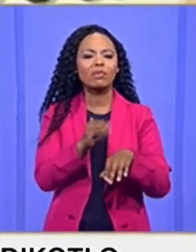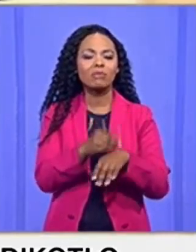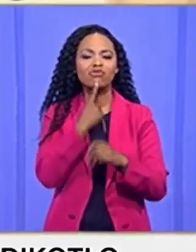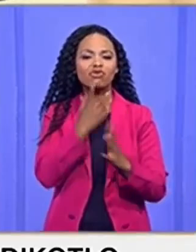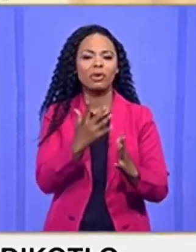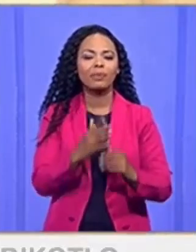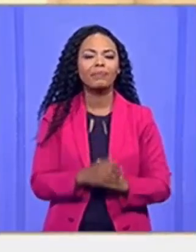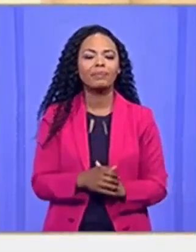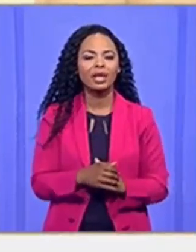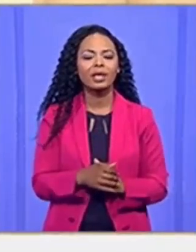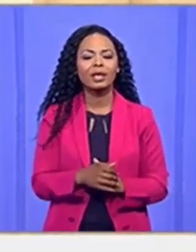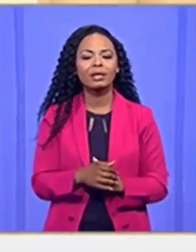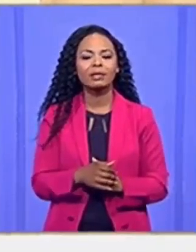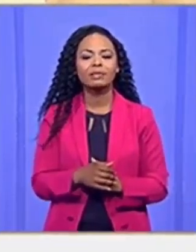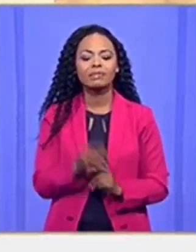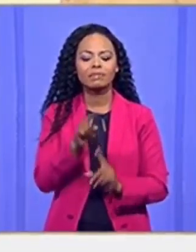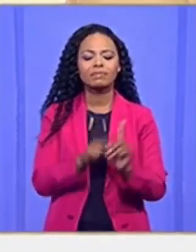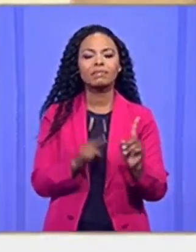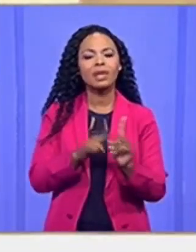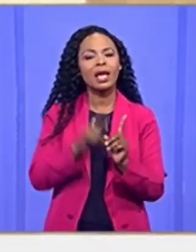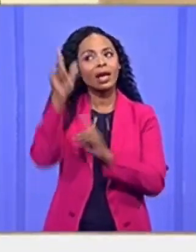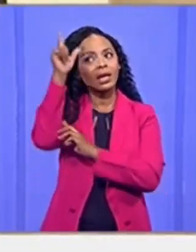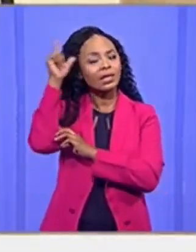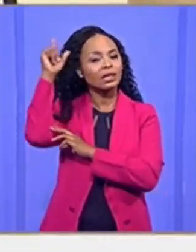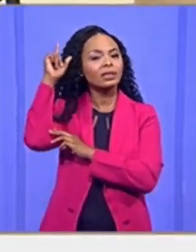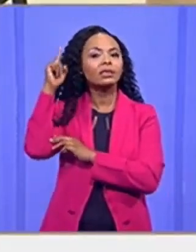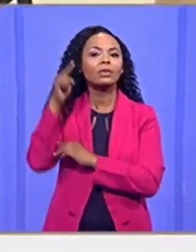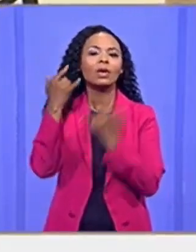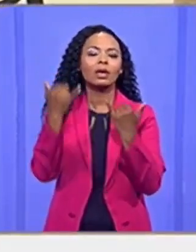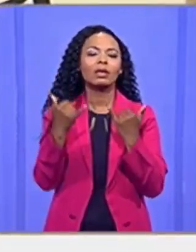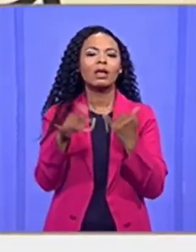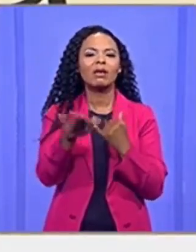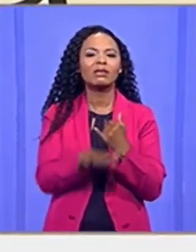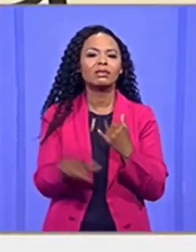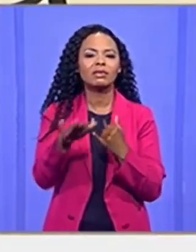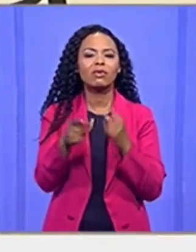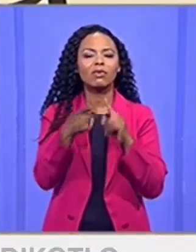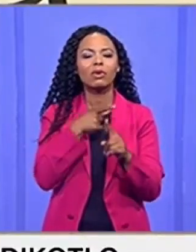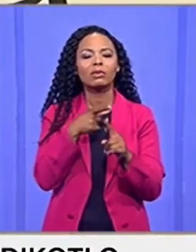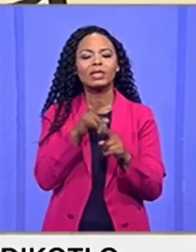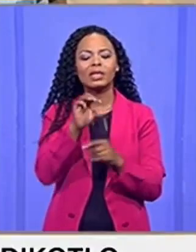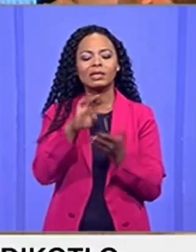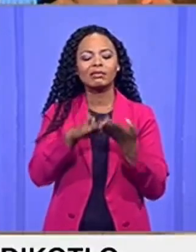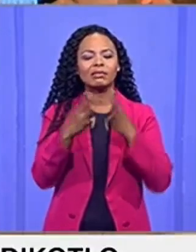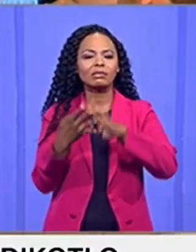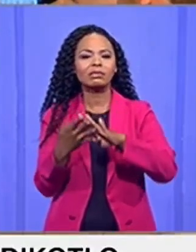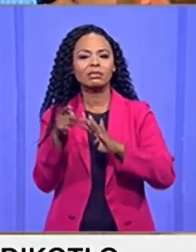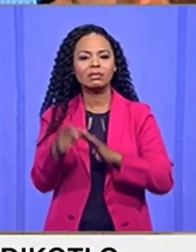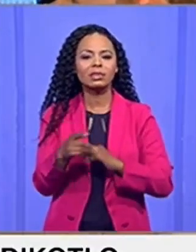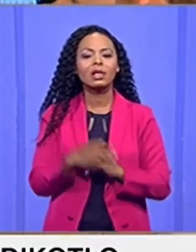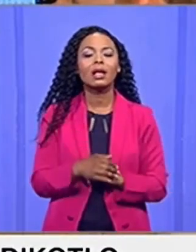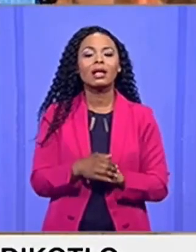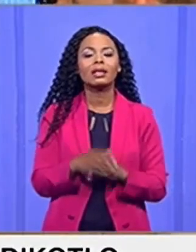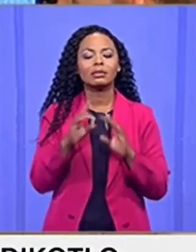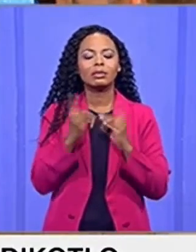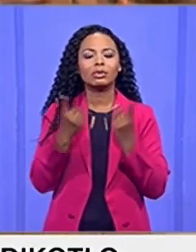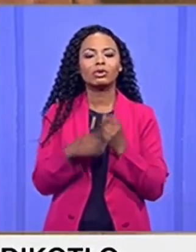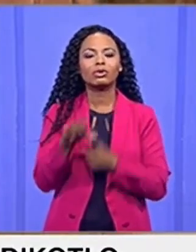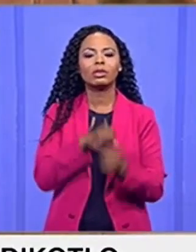Tona ya tlhabololo loago Lindiwe Zulu yo SASSA e neelang ka madi a thuso tsa loago e leng ka fa tlase ga gagwe o reteletswe ke go